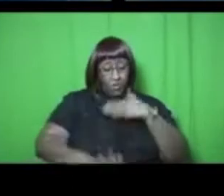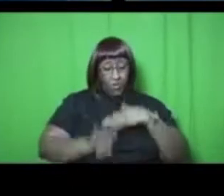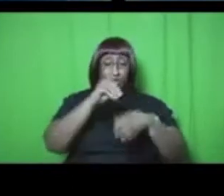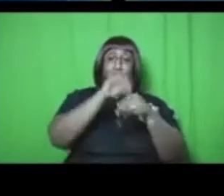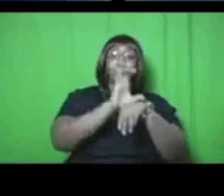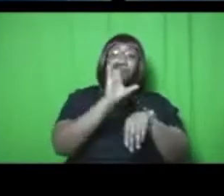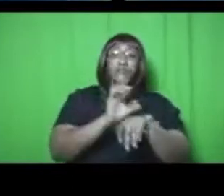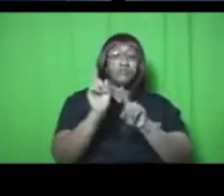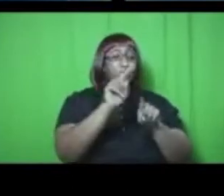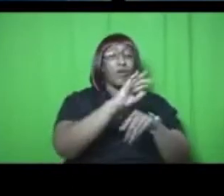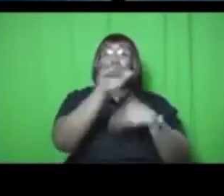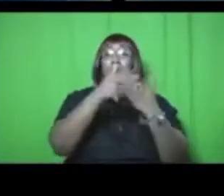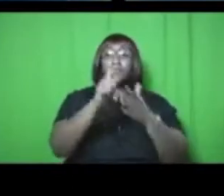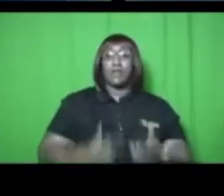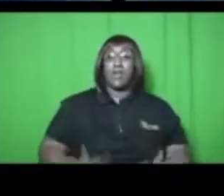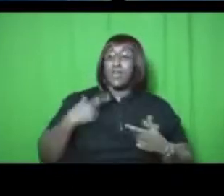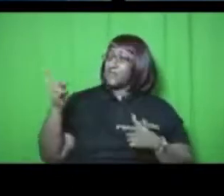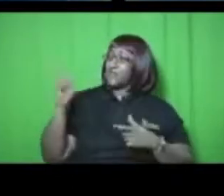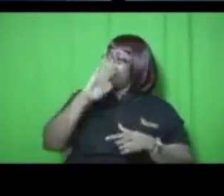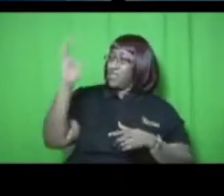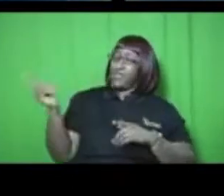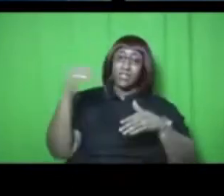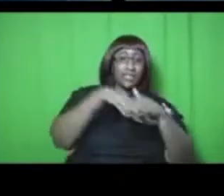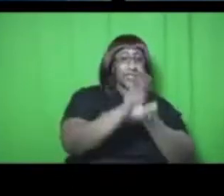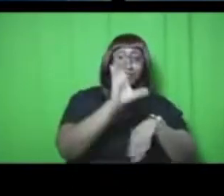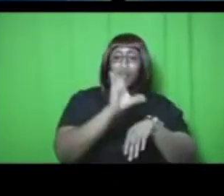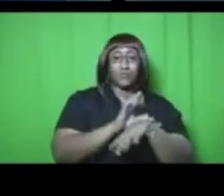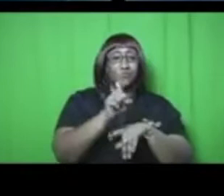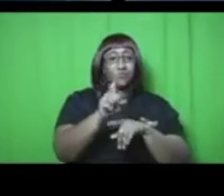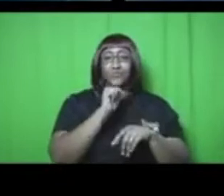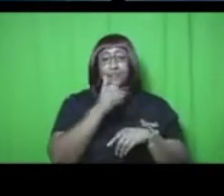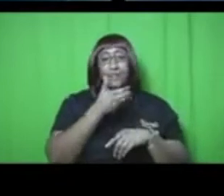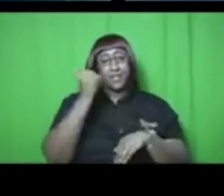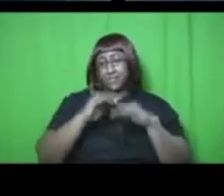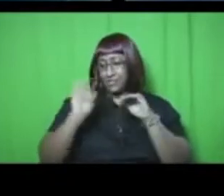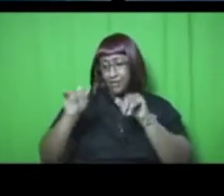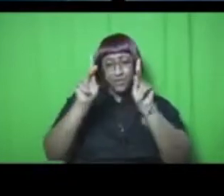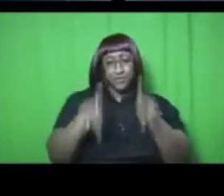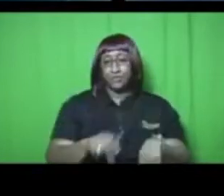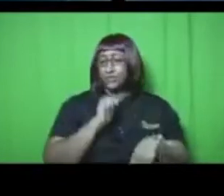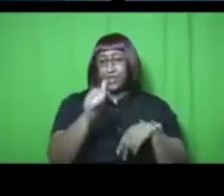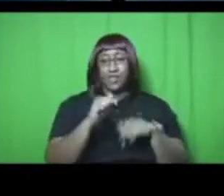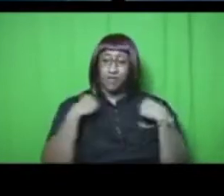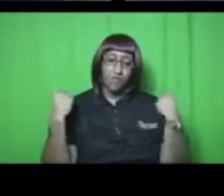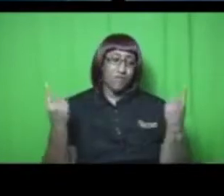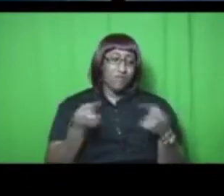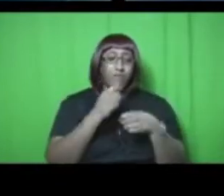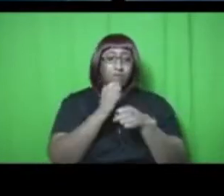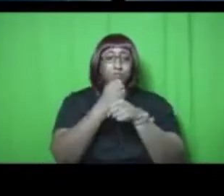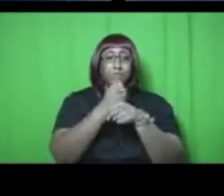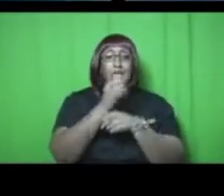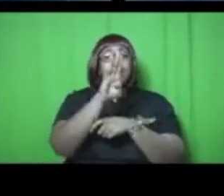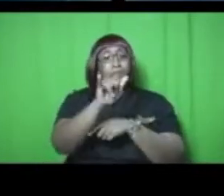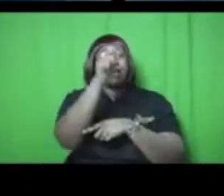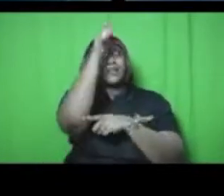and been going all your life and there's somebody that never put foot in a church, you are no better than that person. All of us were created by